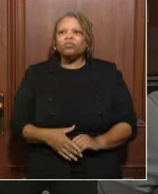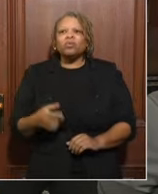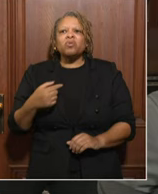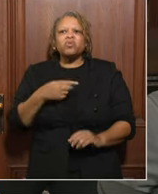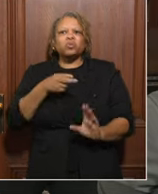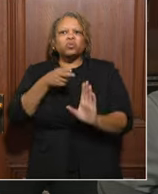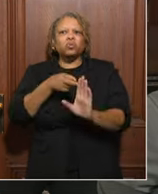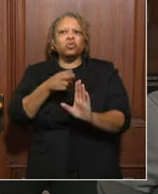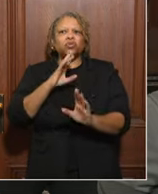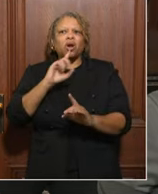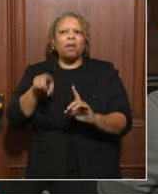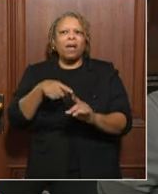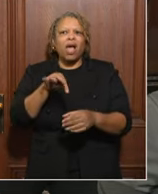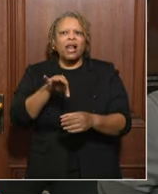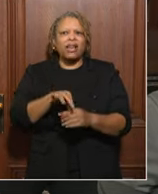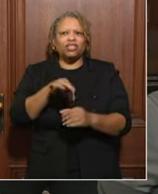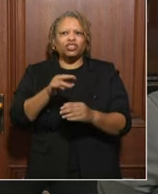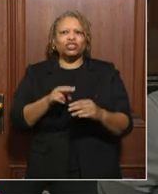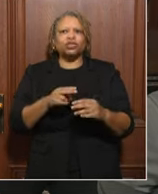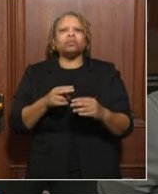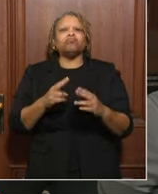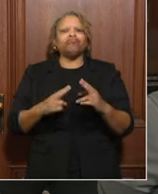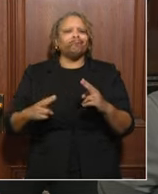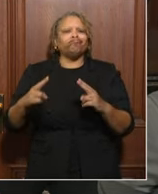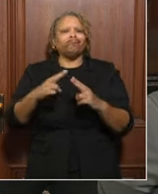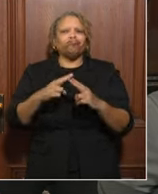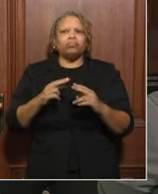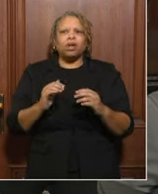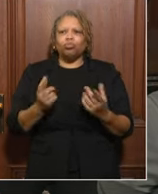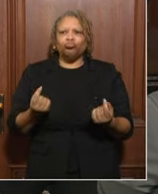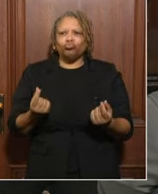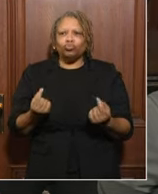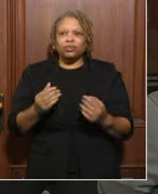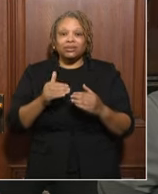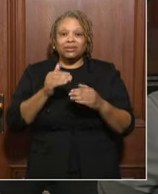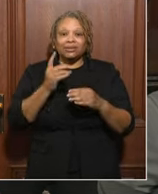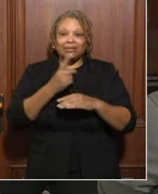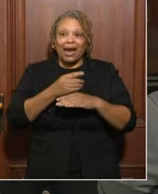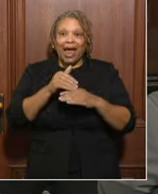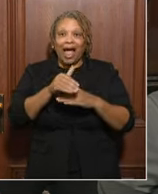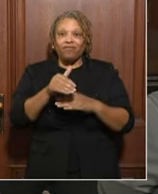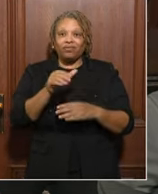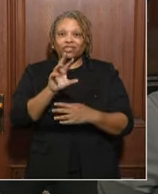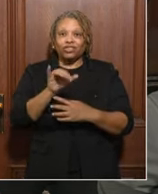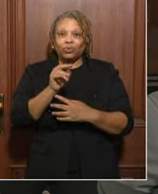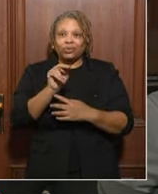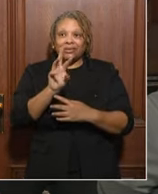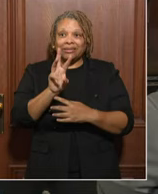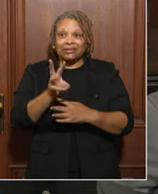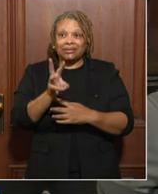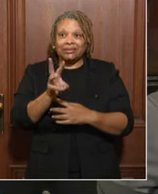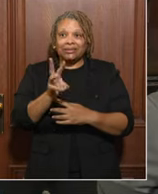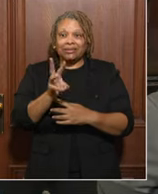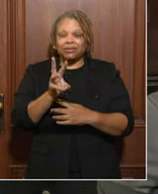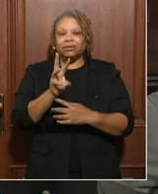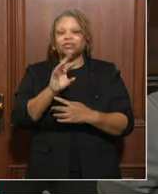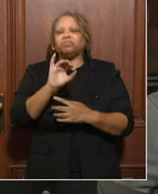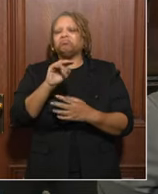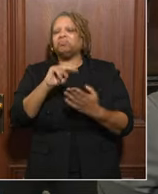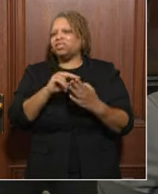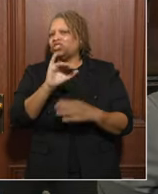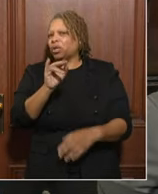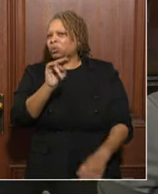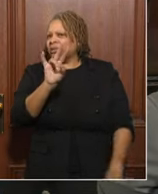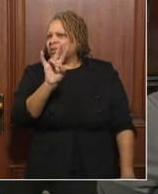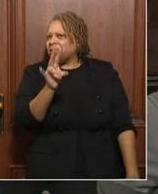the day after January 6th, which was January 7th. Can you talk about what lessons you guys took away from January 6th that you're